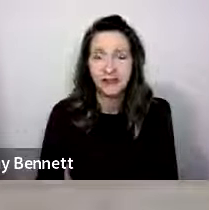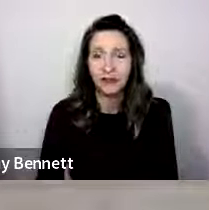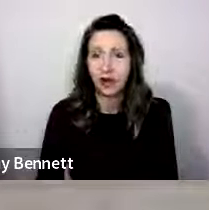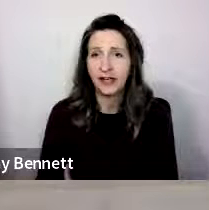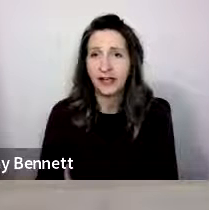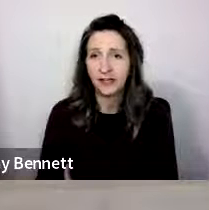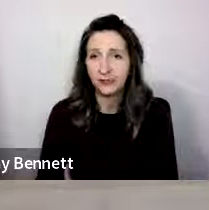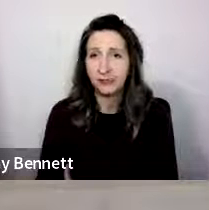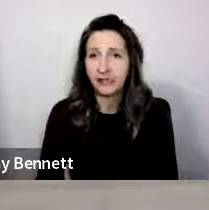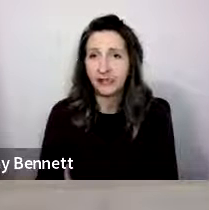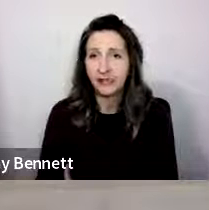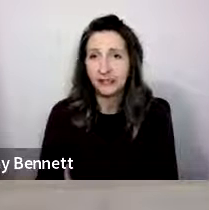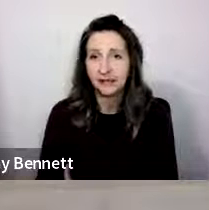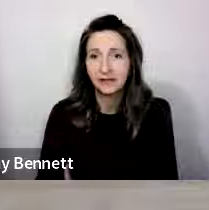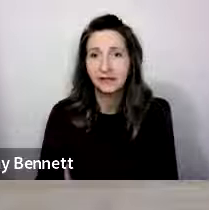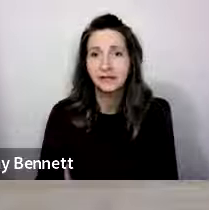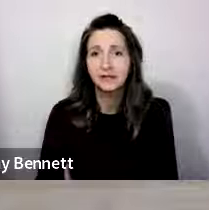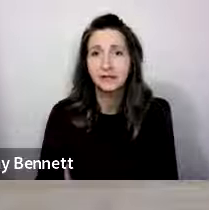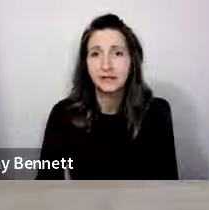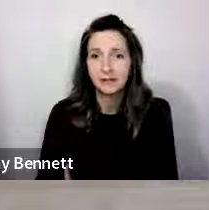Beads, like you're drawing a necklace, beads.